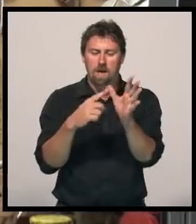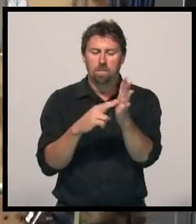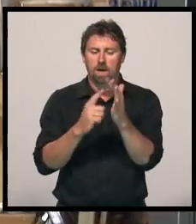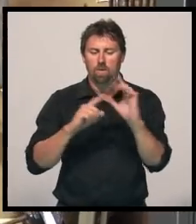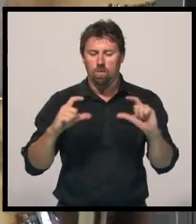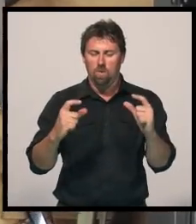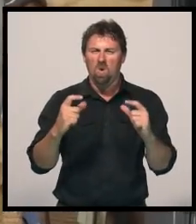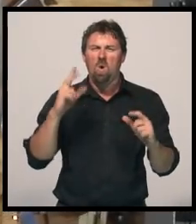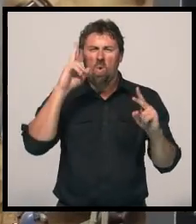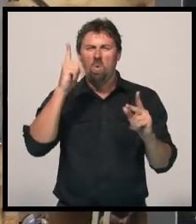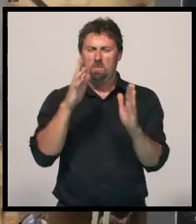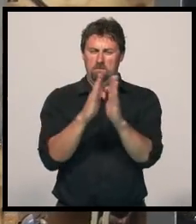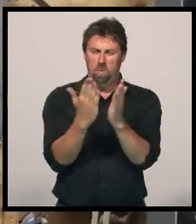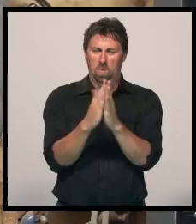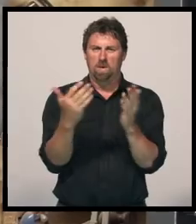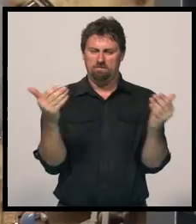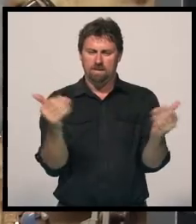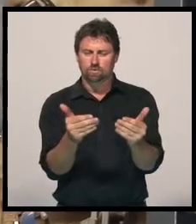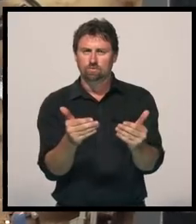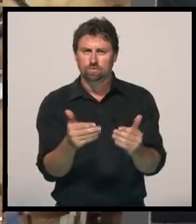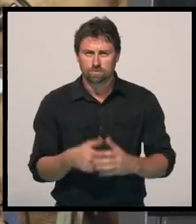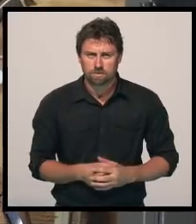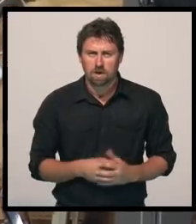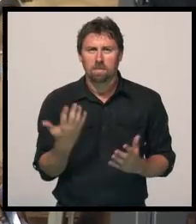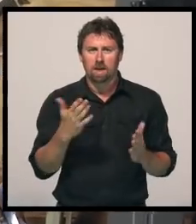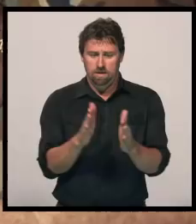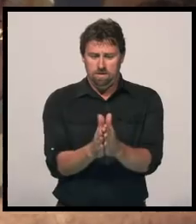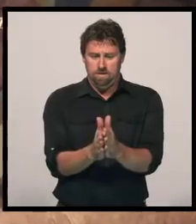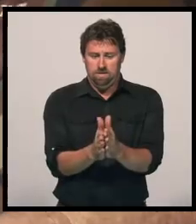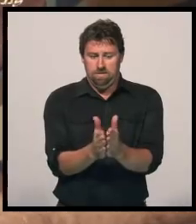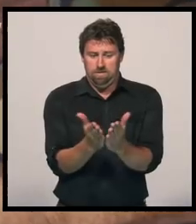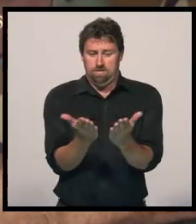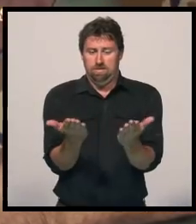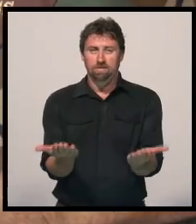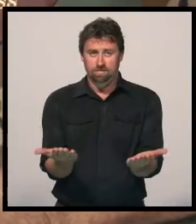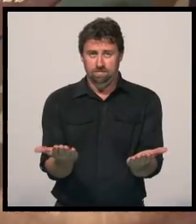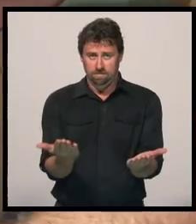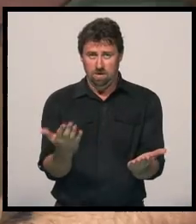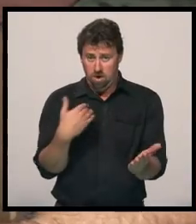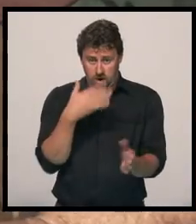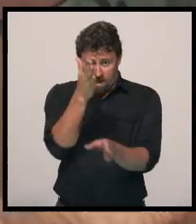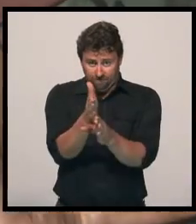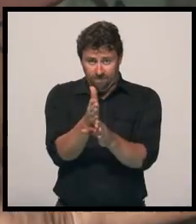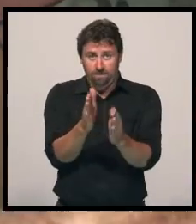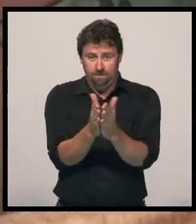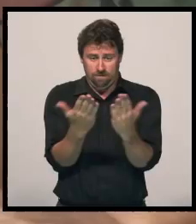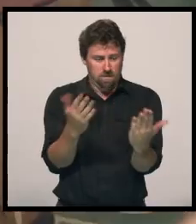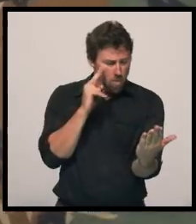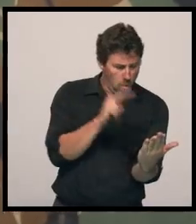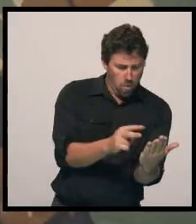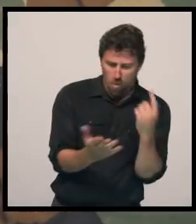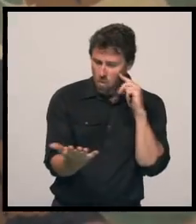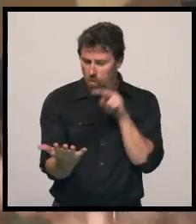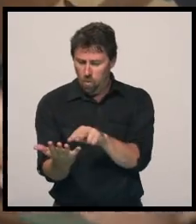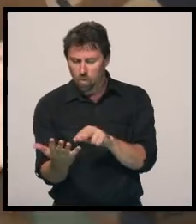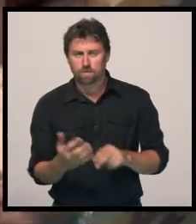a lot of people like what they call bookmatched. Now bookmatched is literally when you open a piece of timber you've just sawn and then you